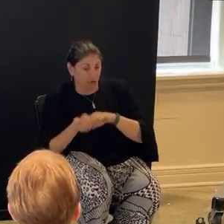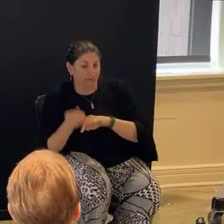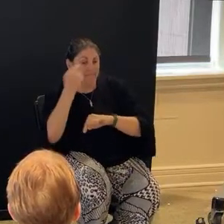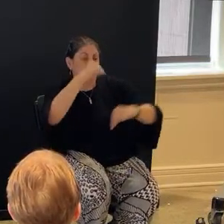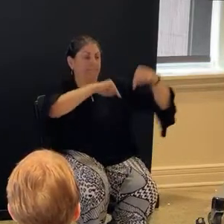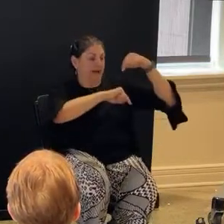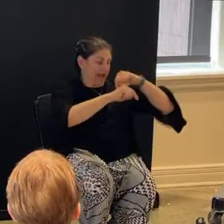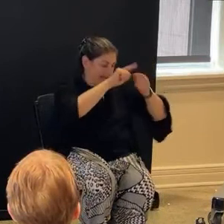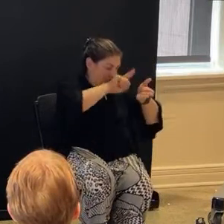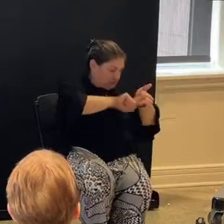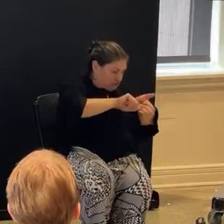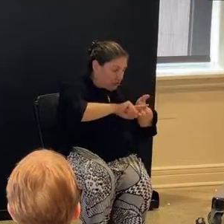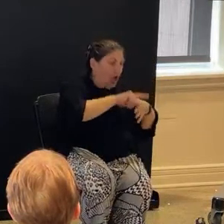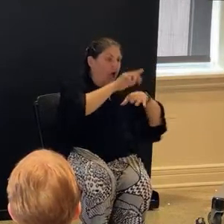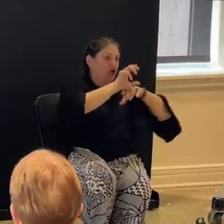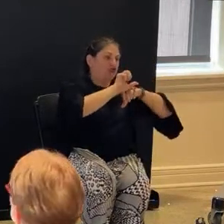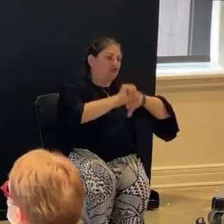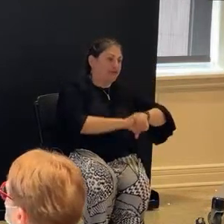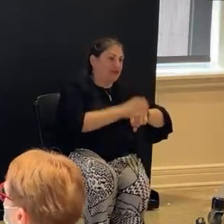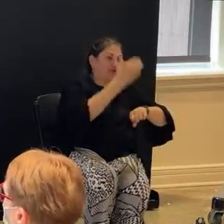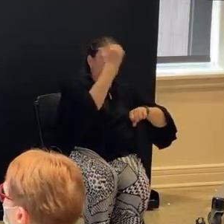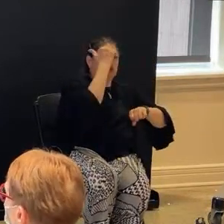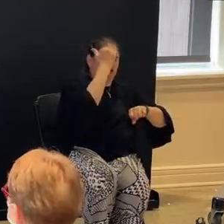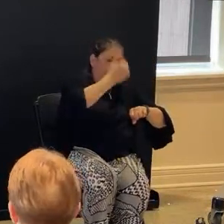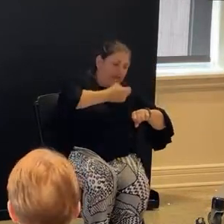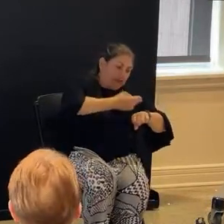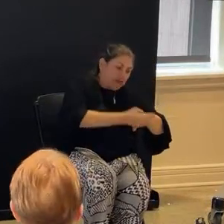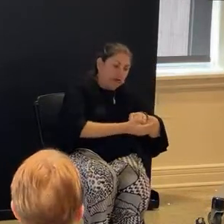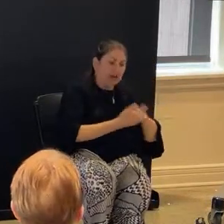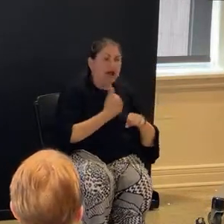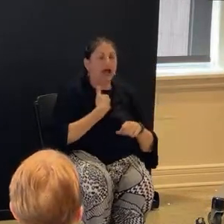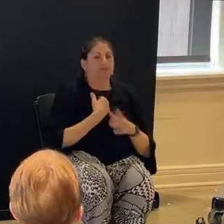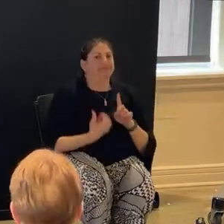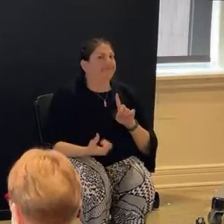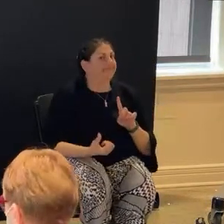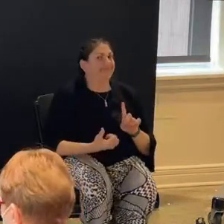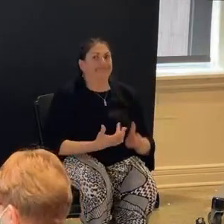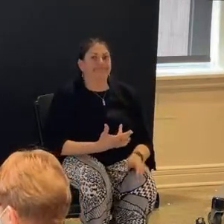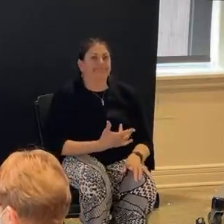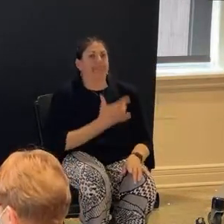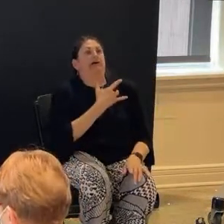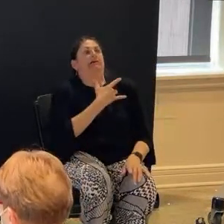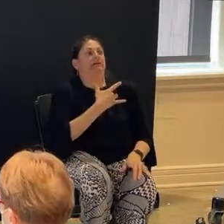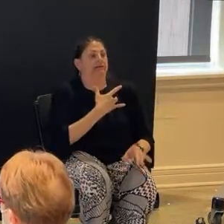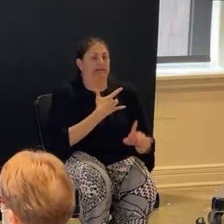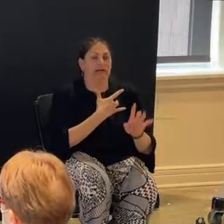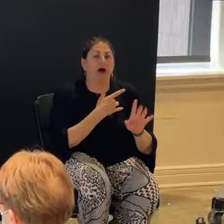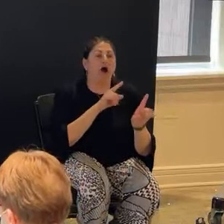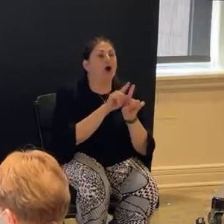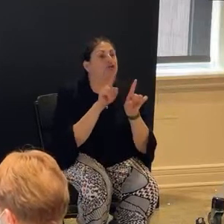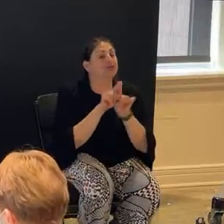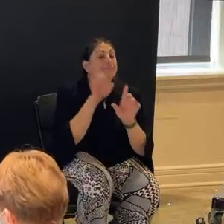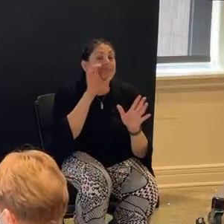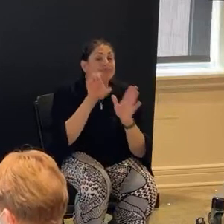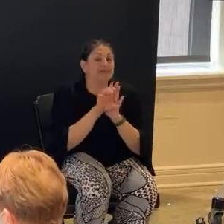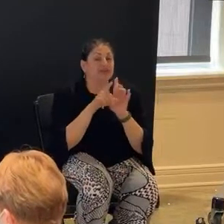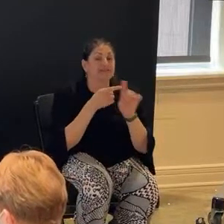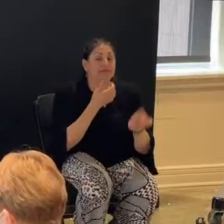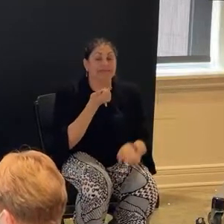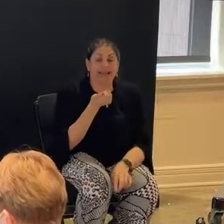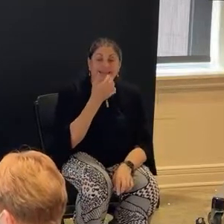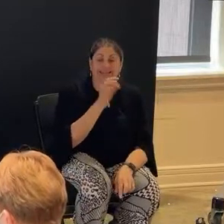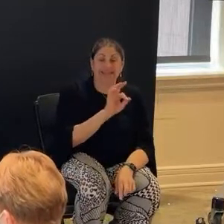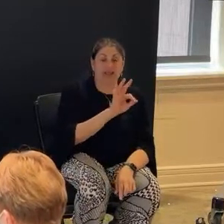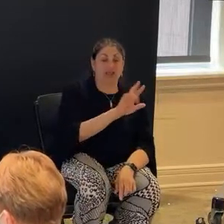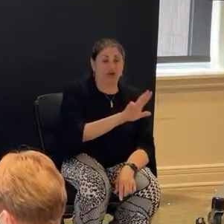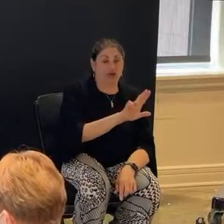knowledge. Do you find that very often? Like I was struck too, Eric, with your 1936 photo. I was trying to think of like, what does that tell